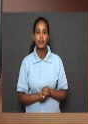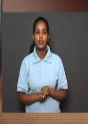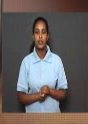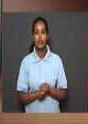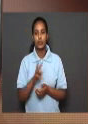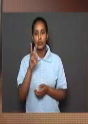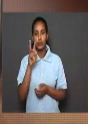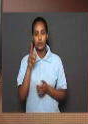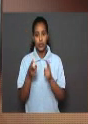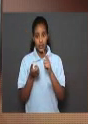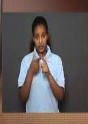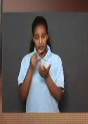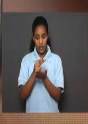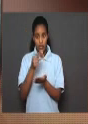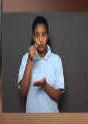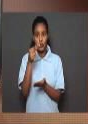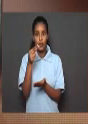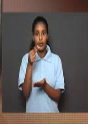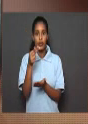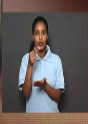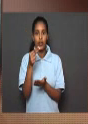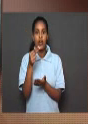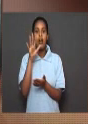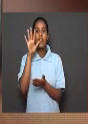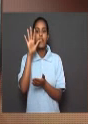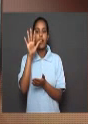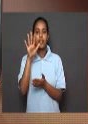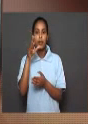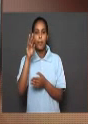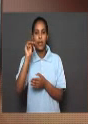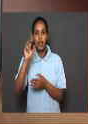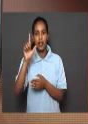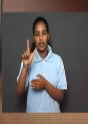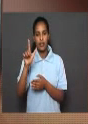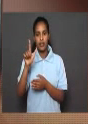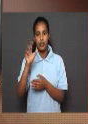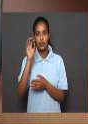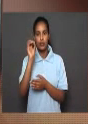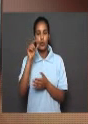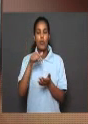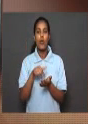Into a second test tube, 5 milliliters of